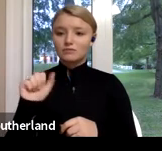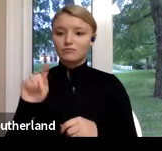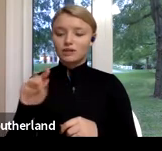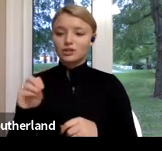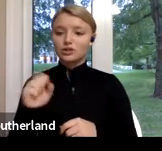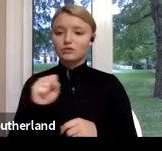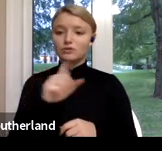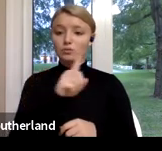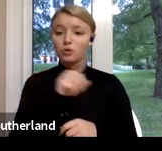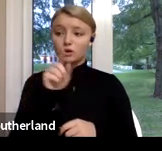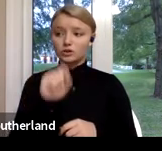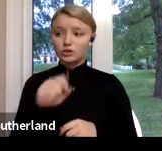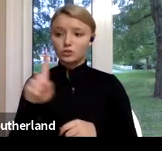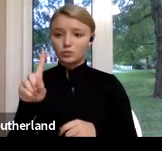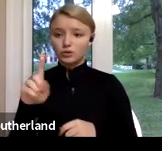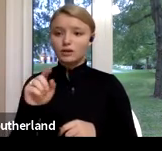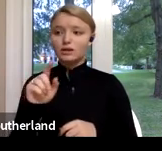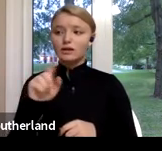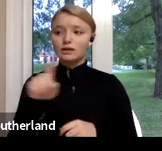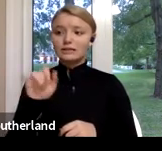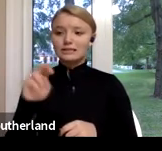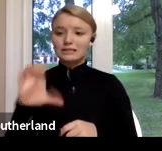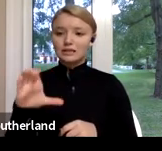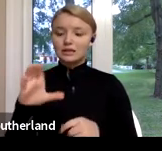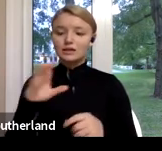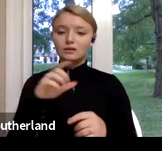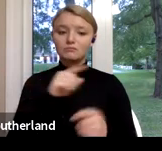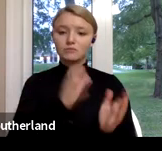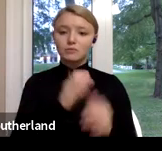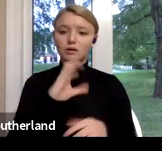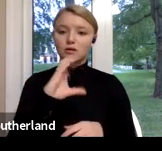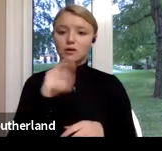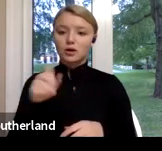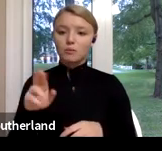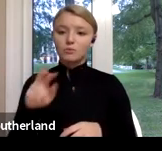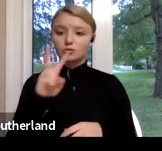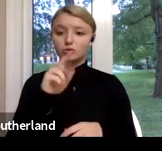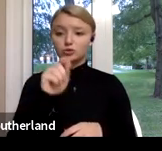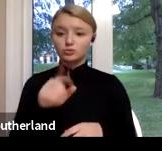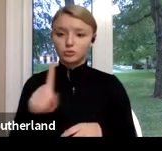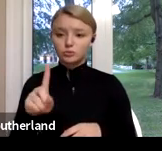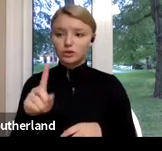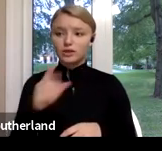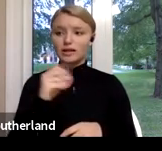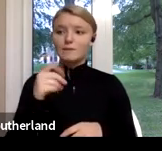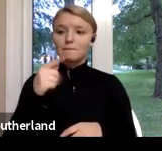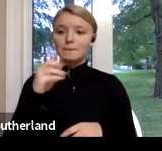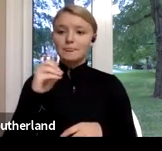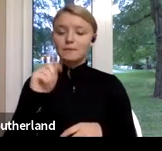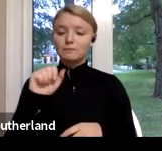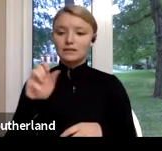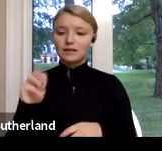copper 2:1, and potassium to magnesium 8:1,